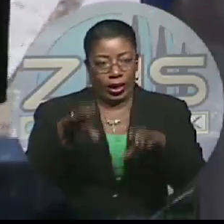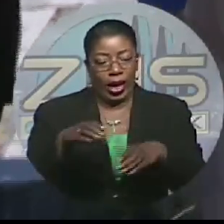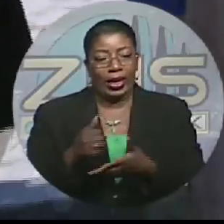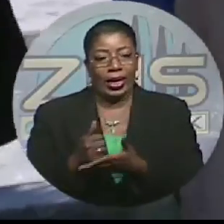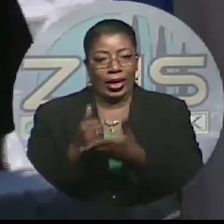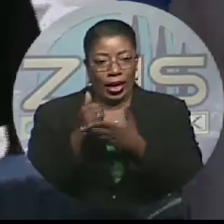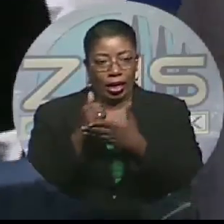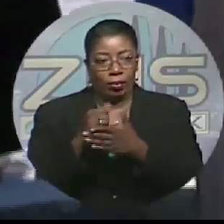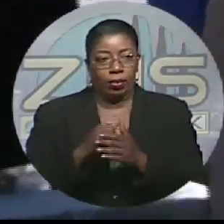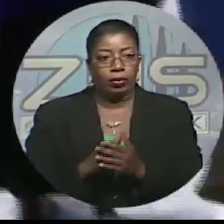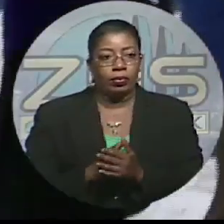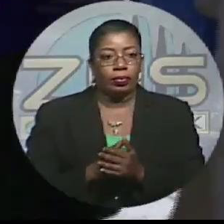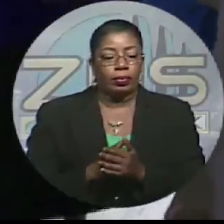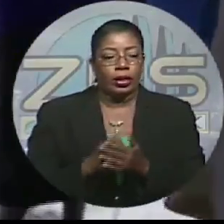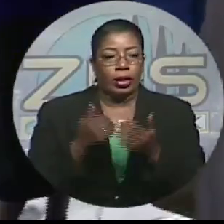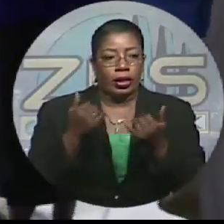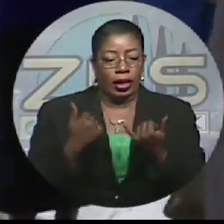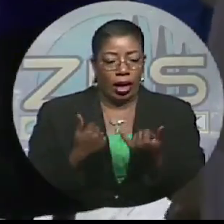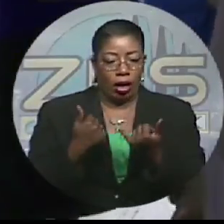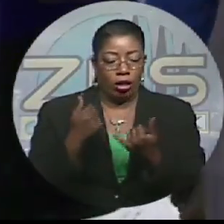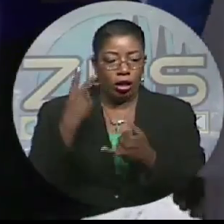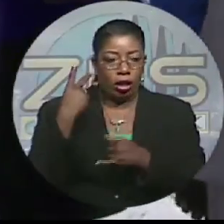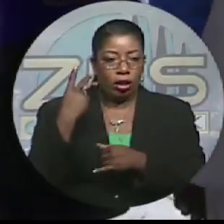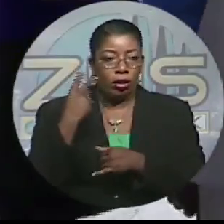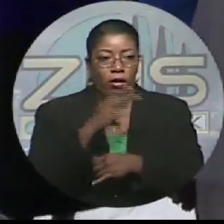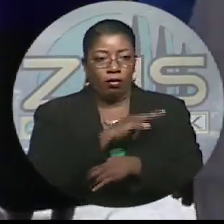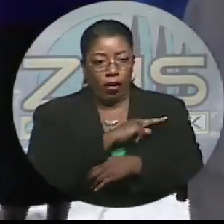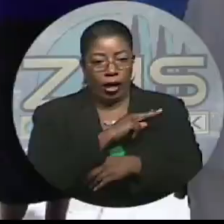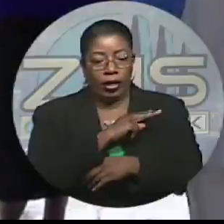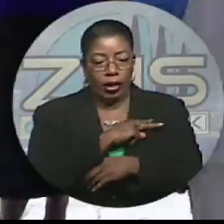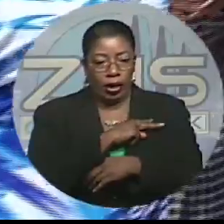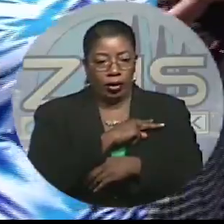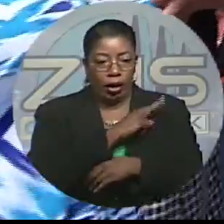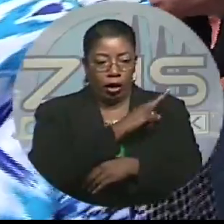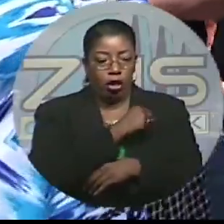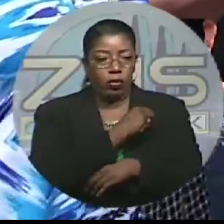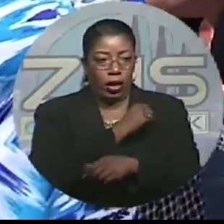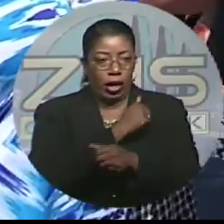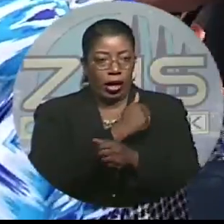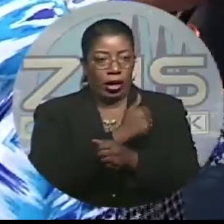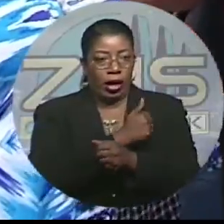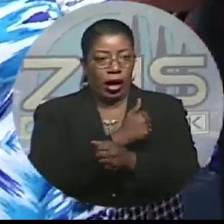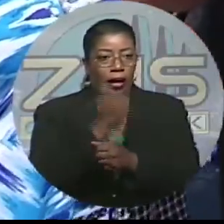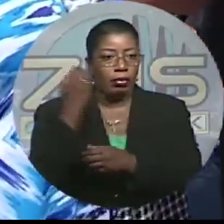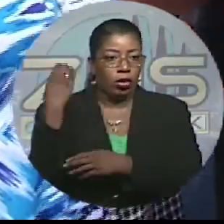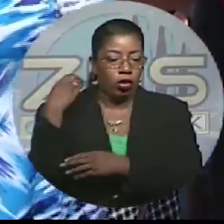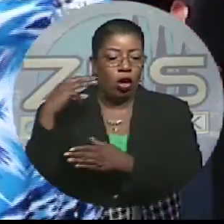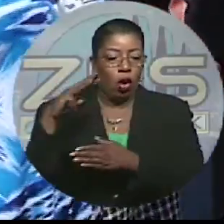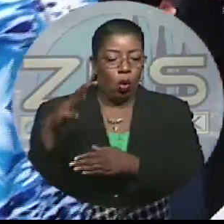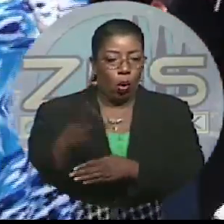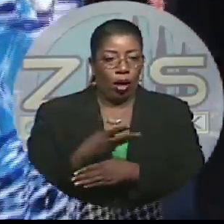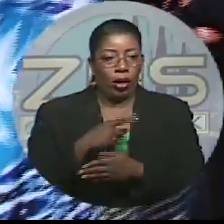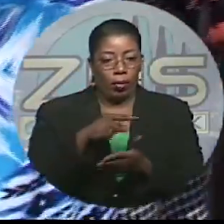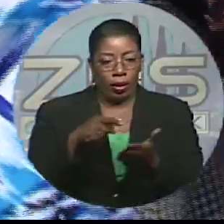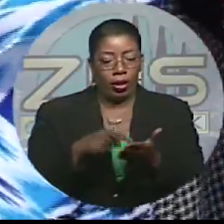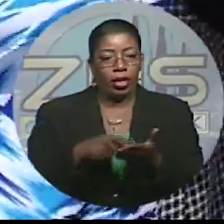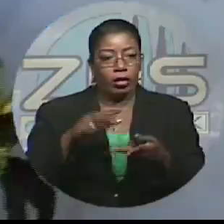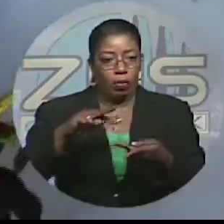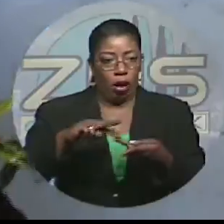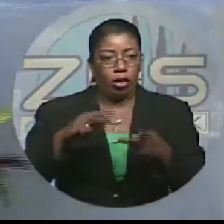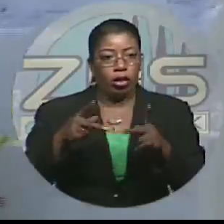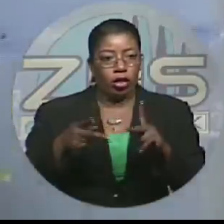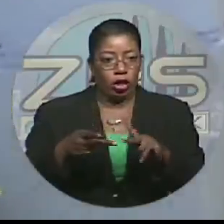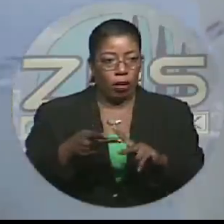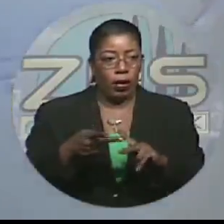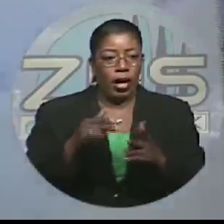Sandilands Public Relations Manager Betsy Duvalier and Hospital Administrator Dorothy Hepburn welcomed the new partnership and